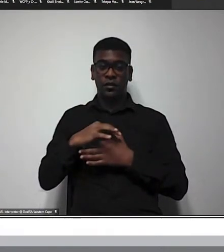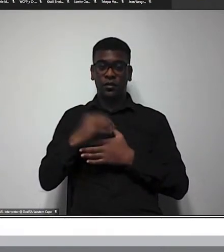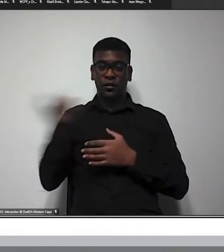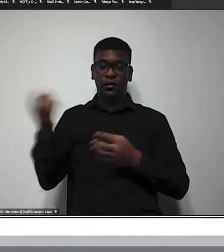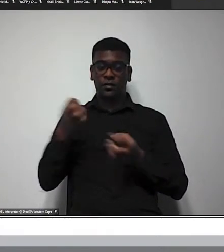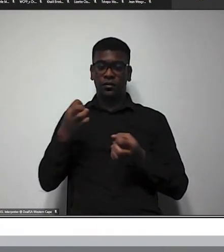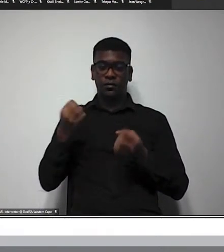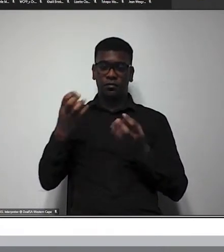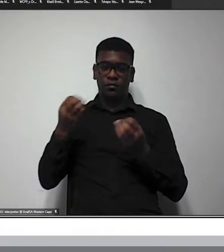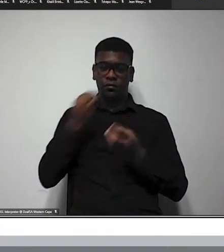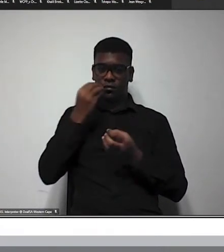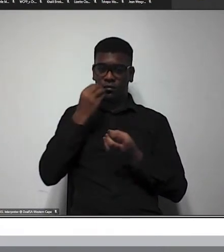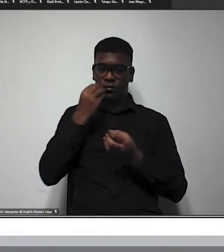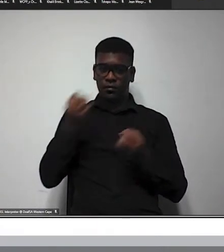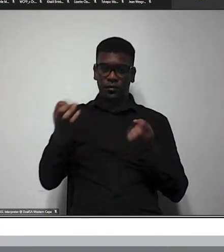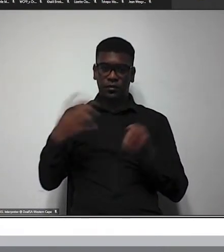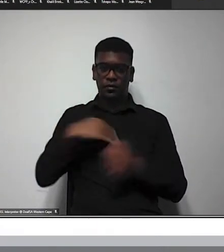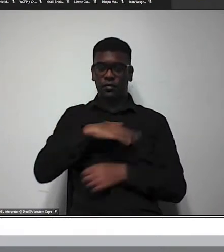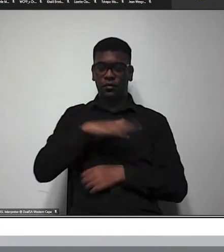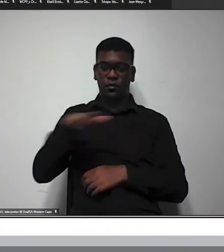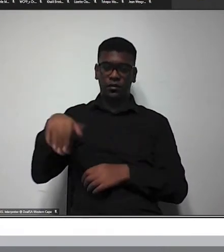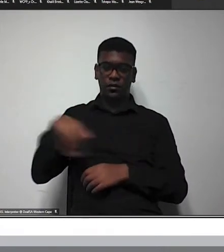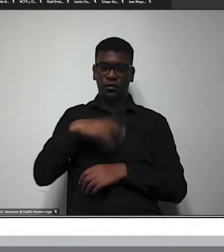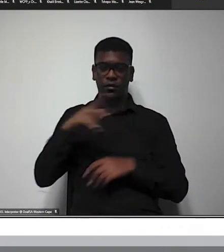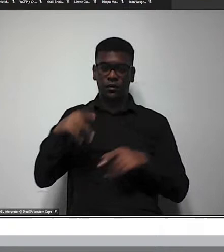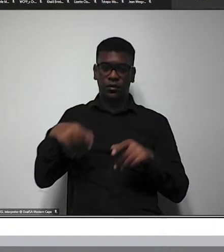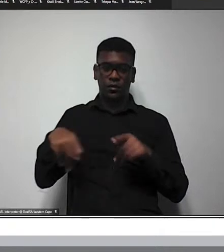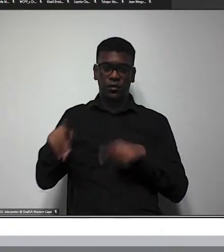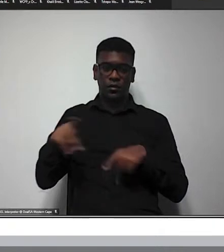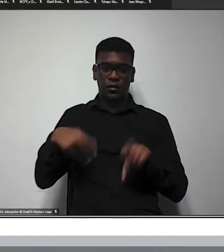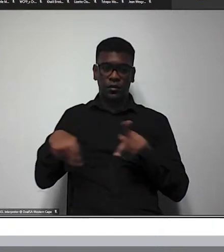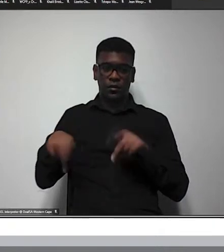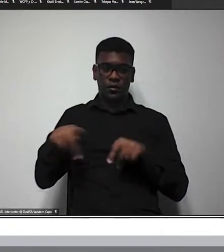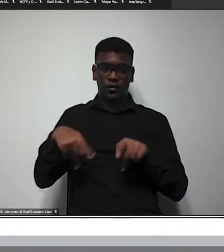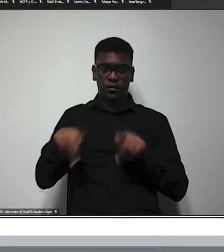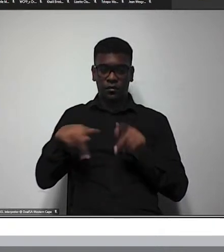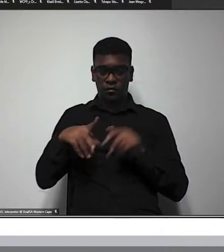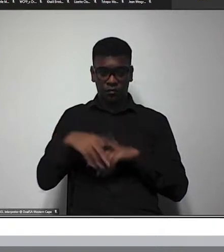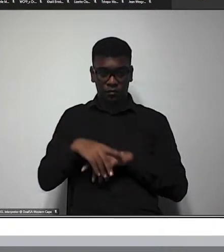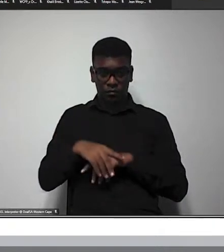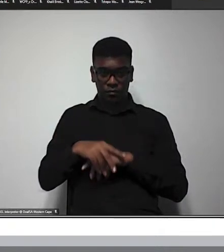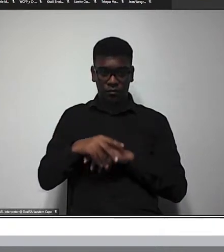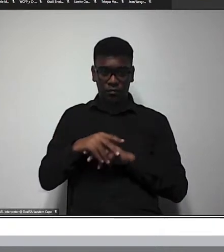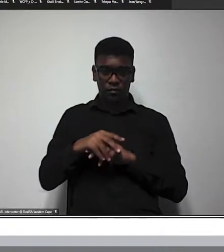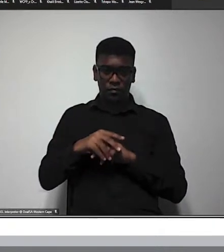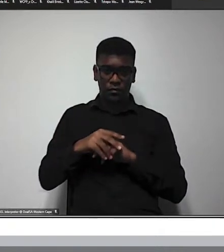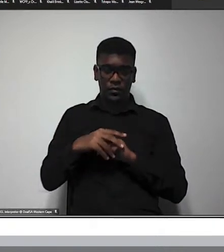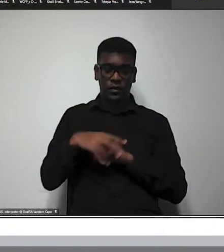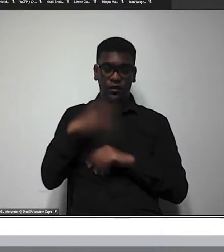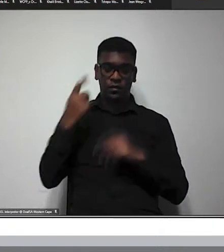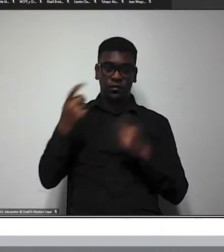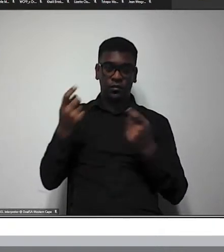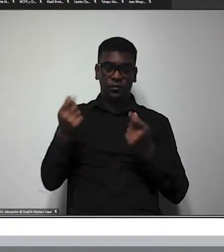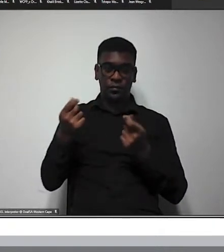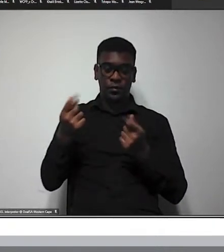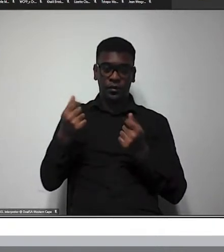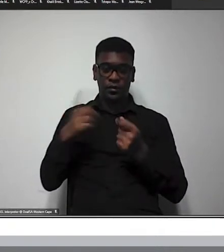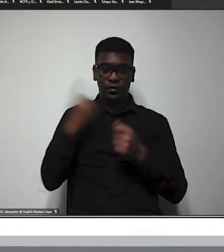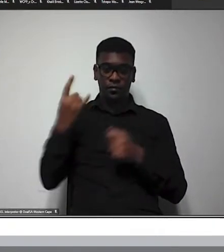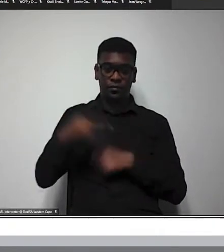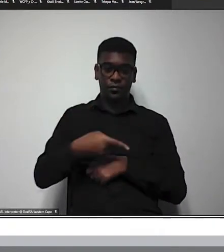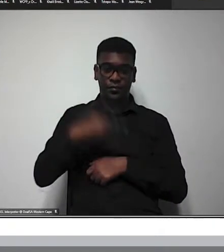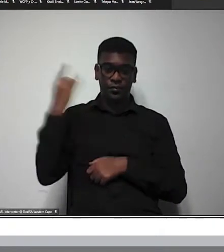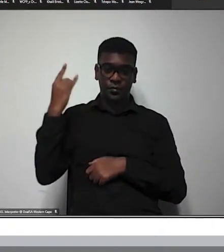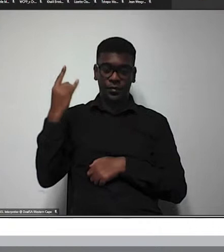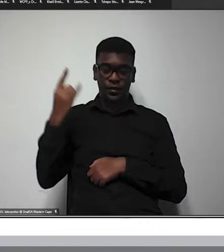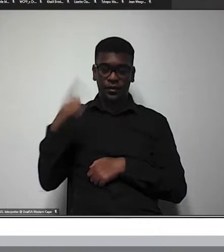eaten, you know, a lot by our LSM, you know, category. So, you know, prices will actually really be higher in this regard,